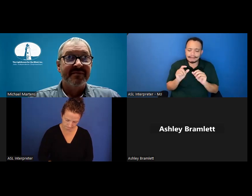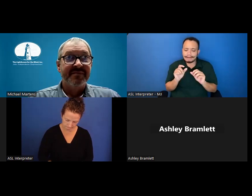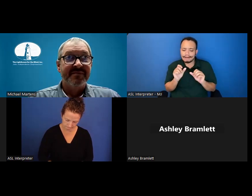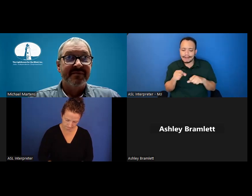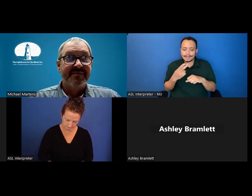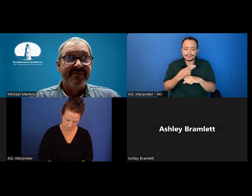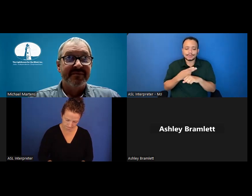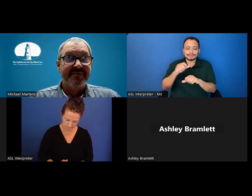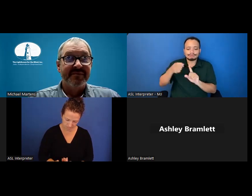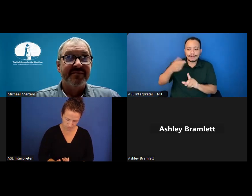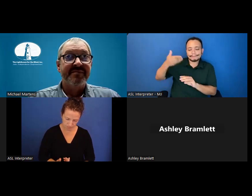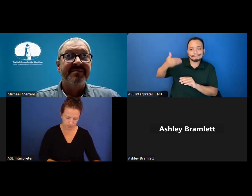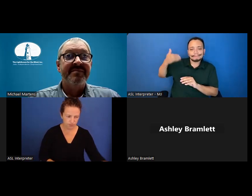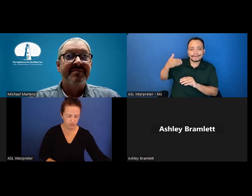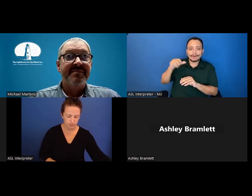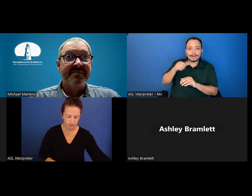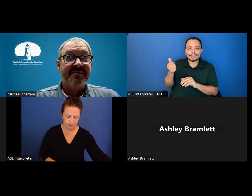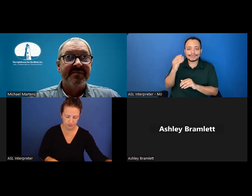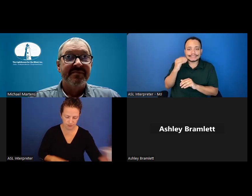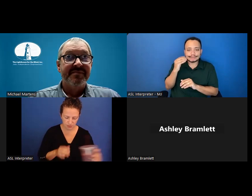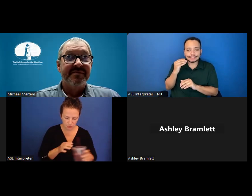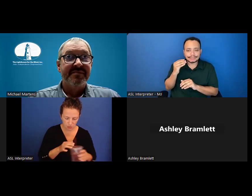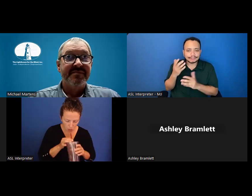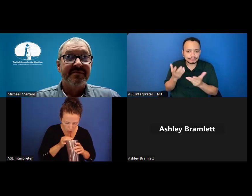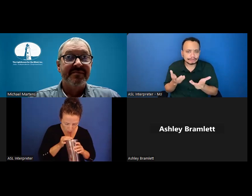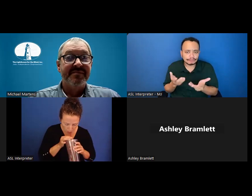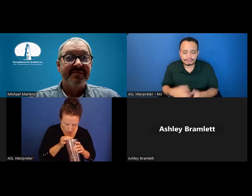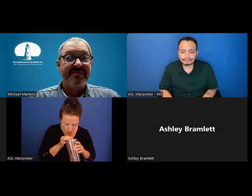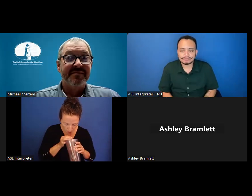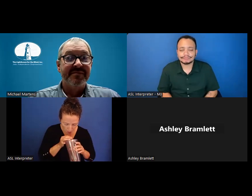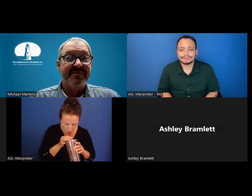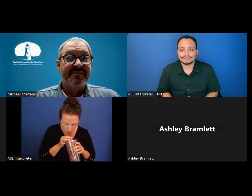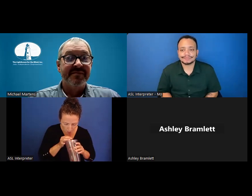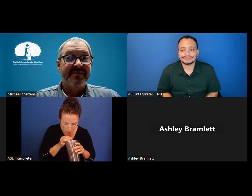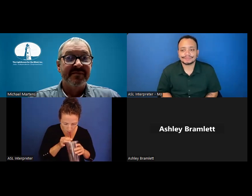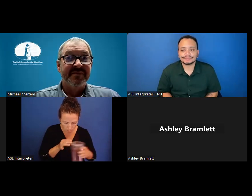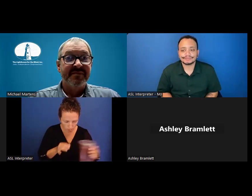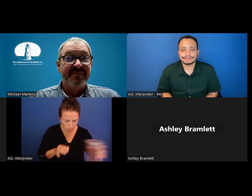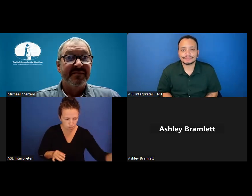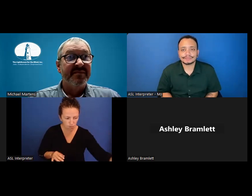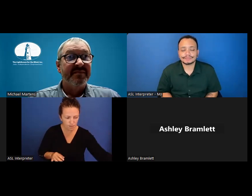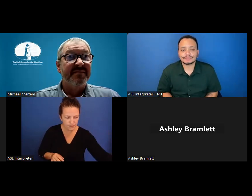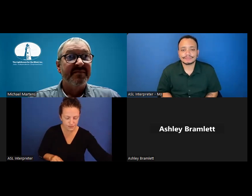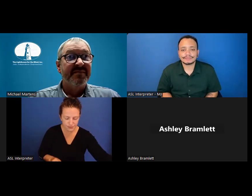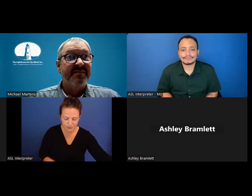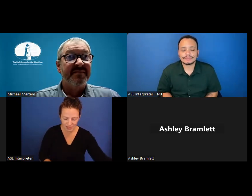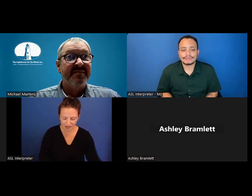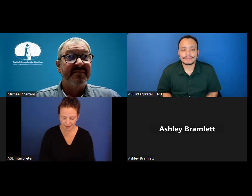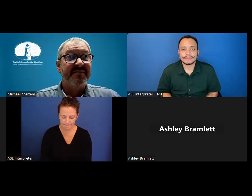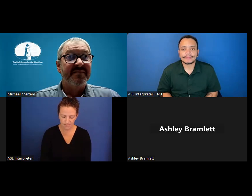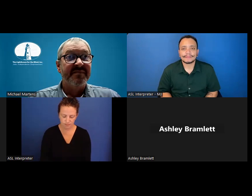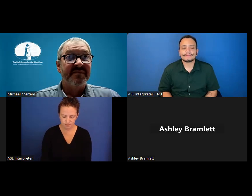in each experience. So, I mean, at some point, as you said, sort of you